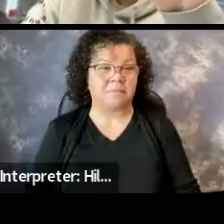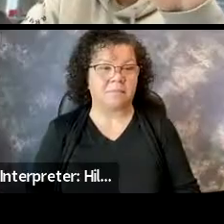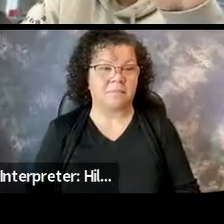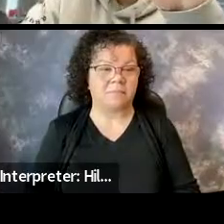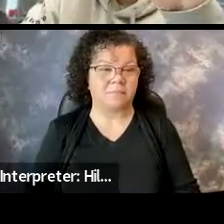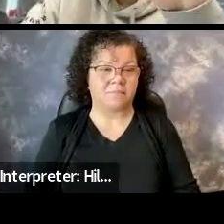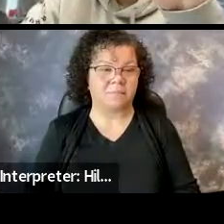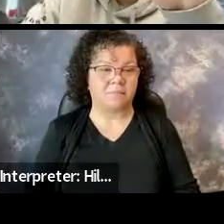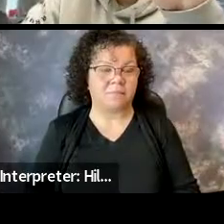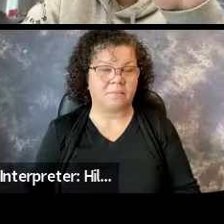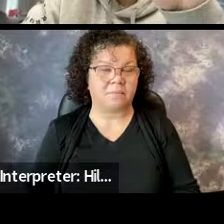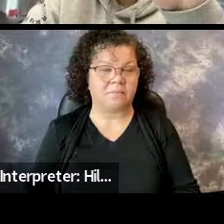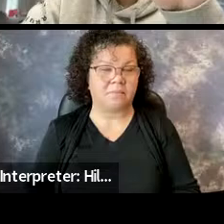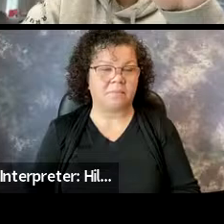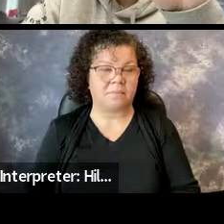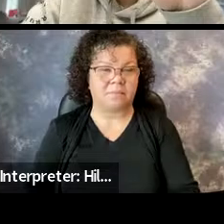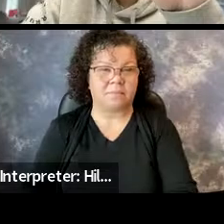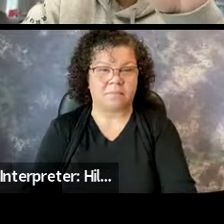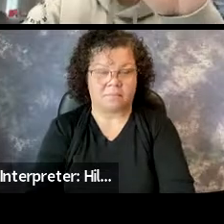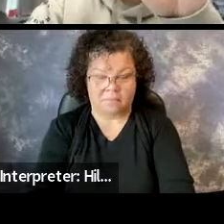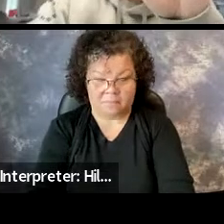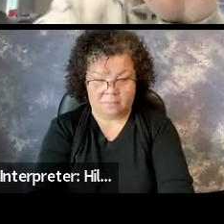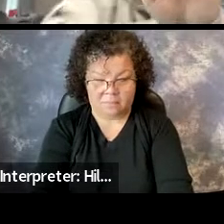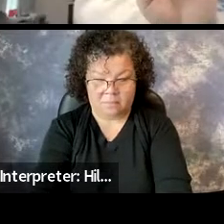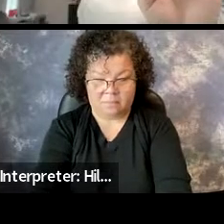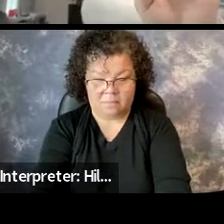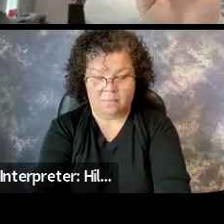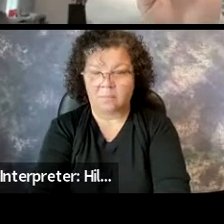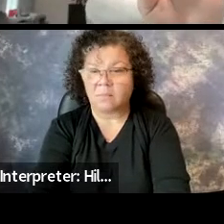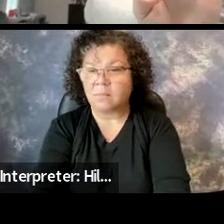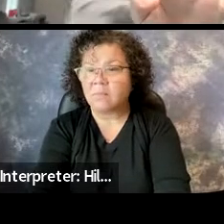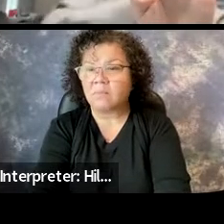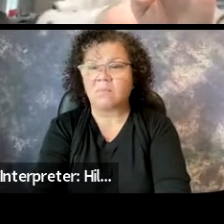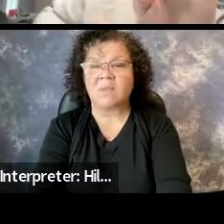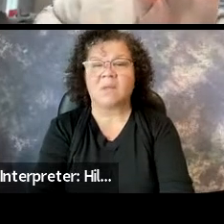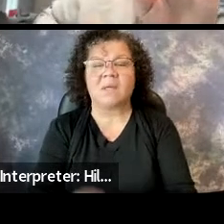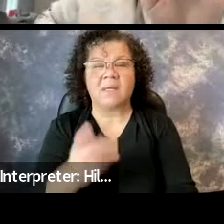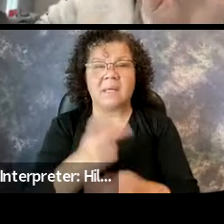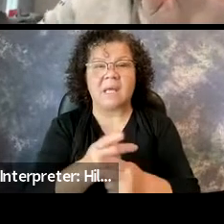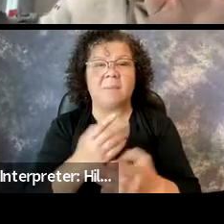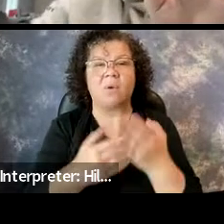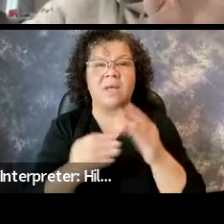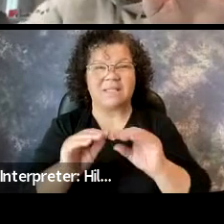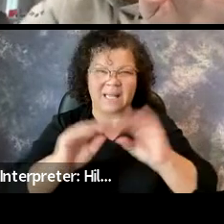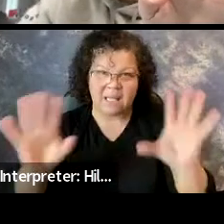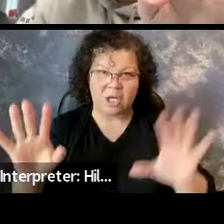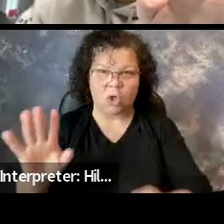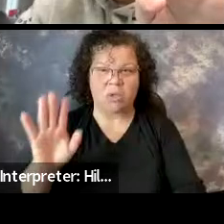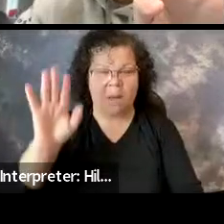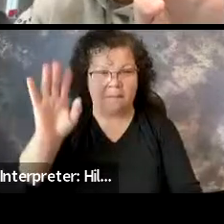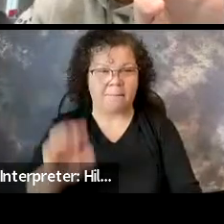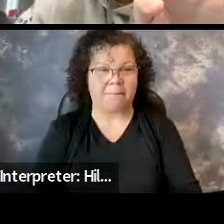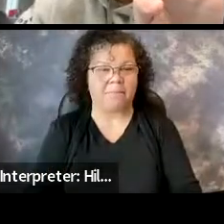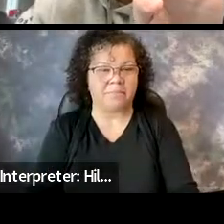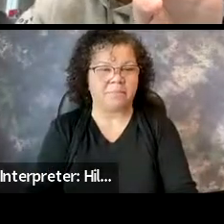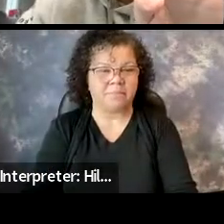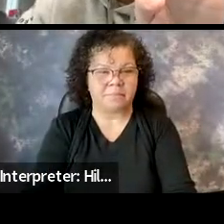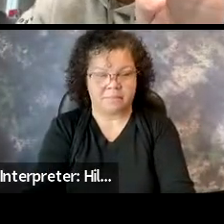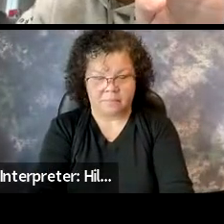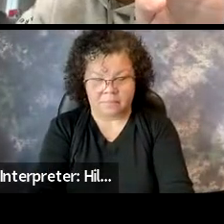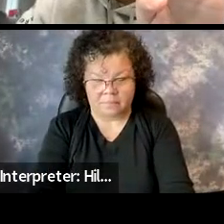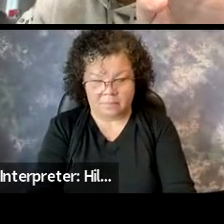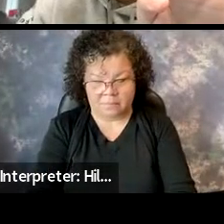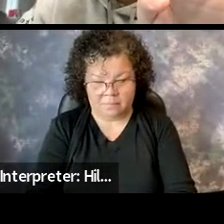I'm gonna ask folks to make it really high up and really clear. Thank you.